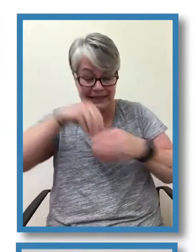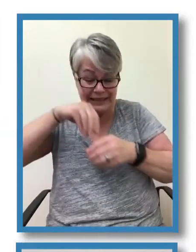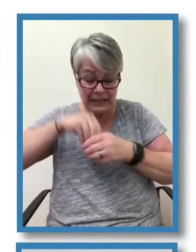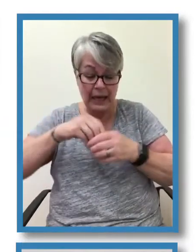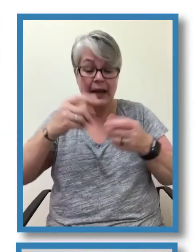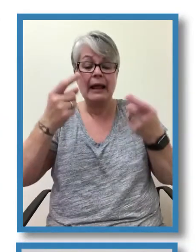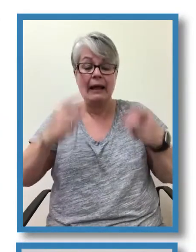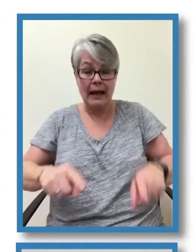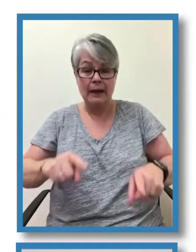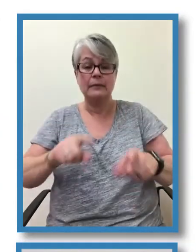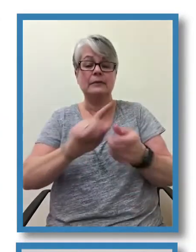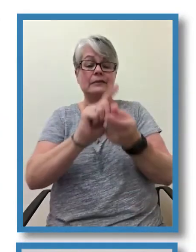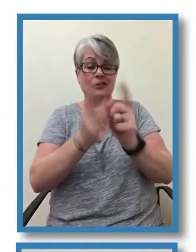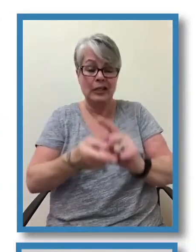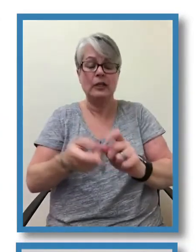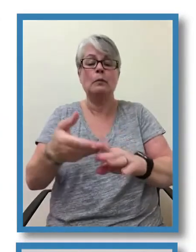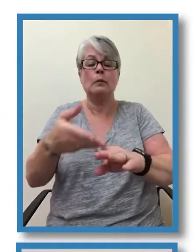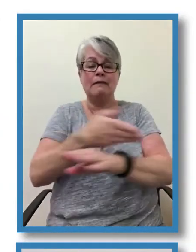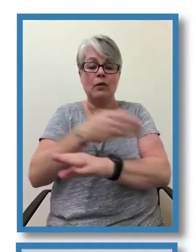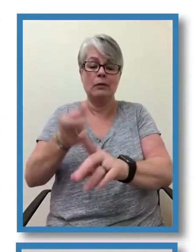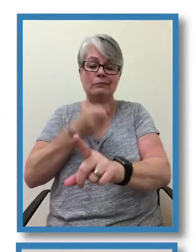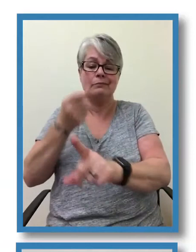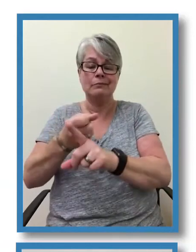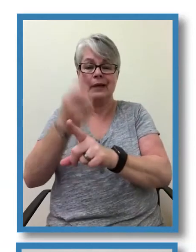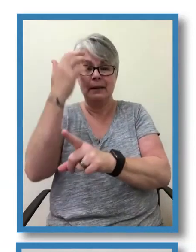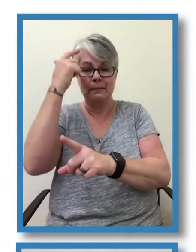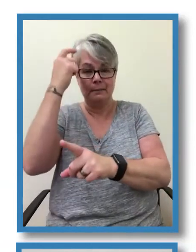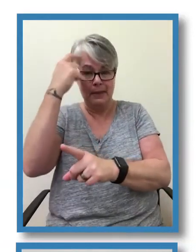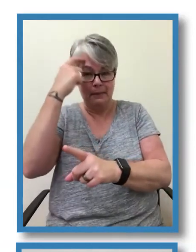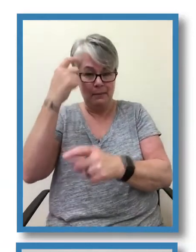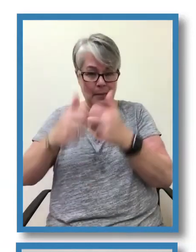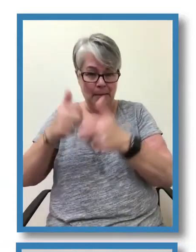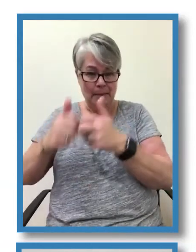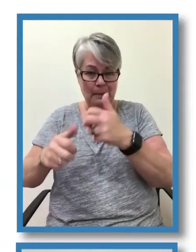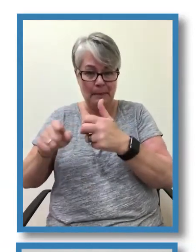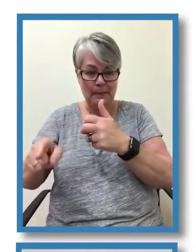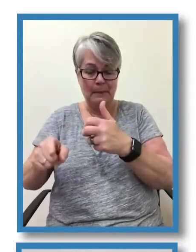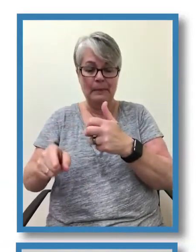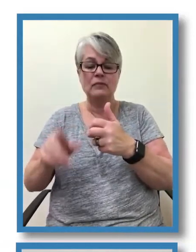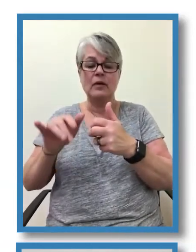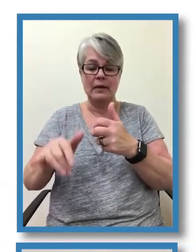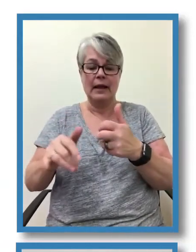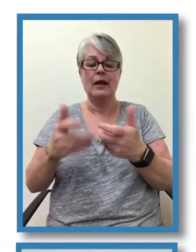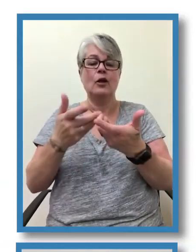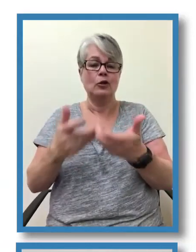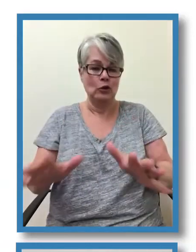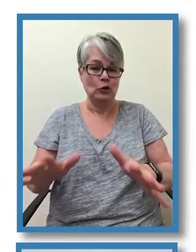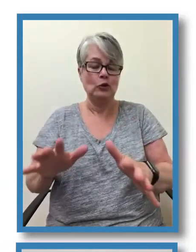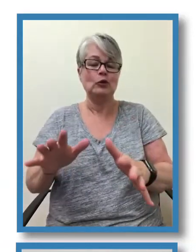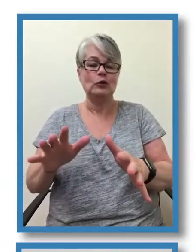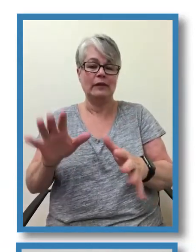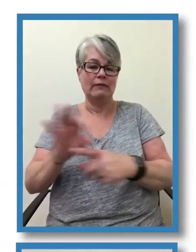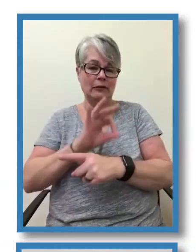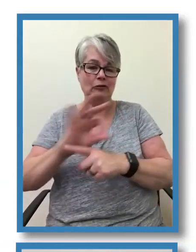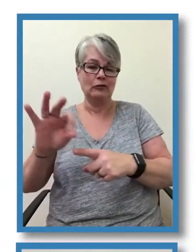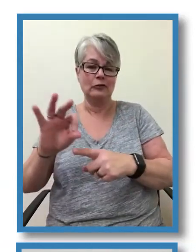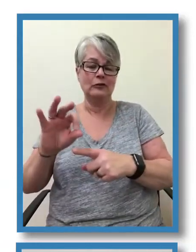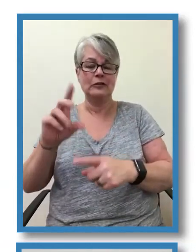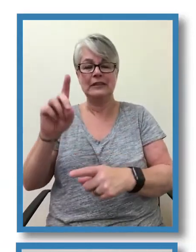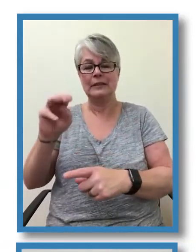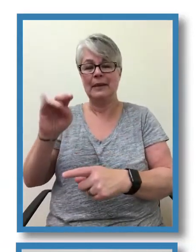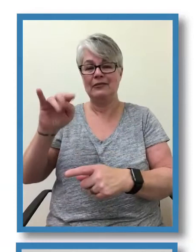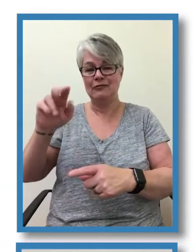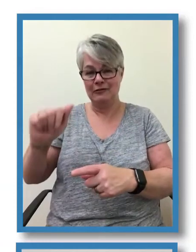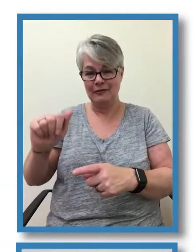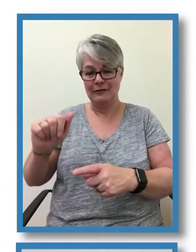So we can image this brain. We can now see amyloid, and we can do this using a